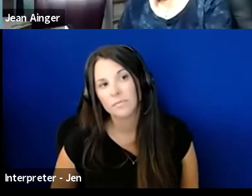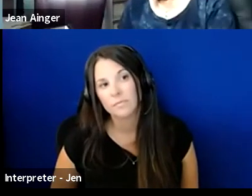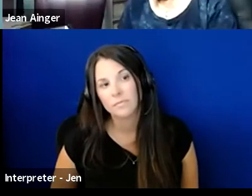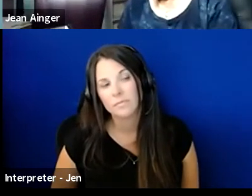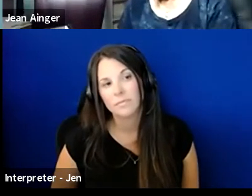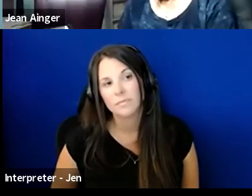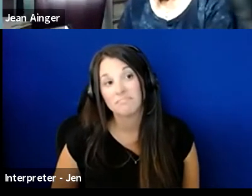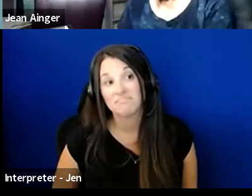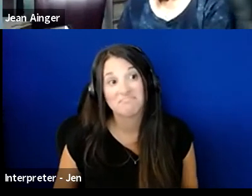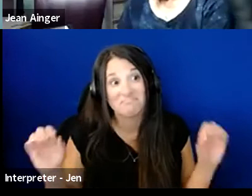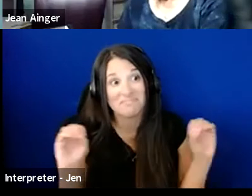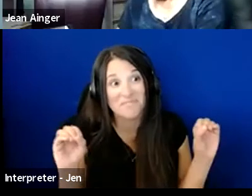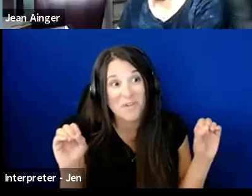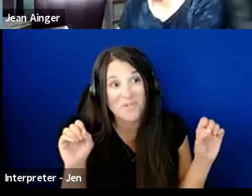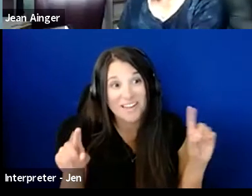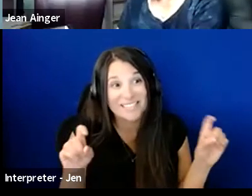Oh, no questions?